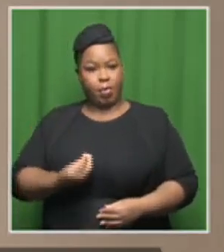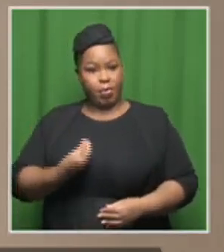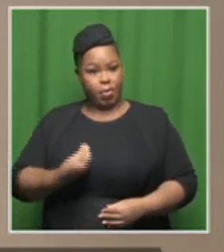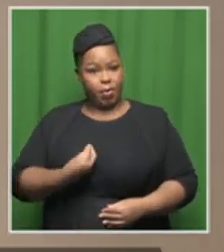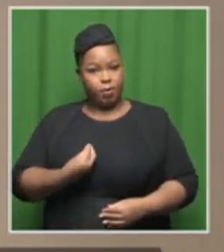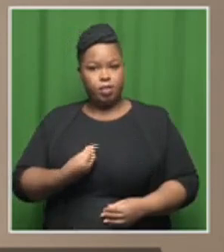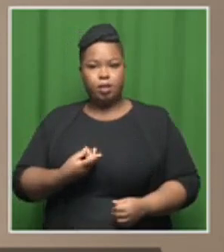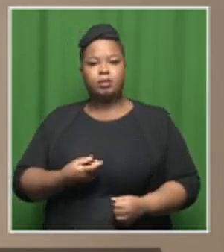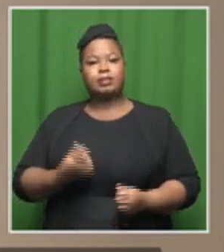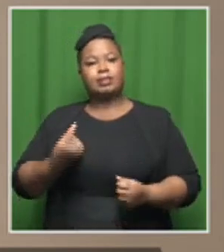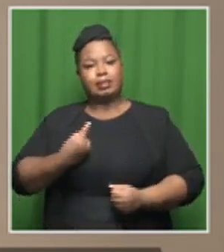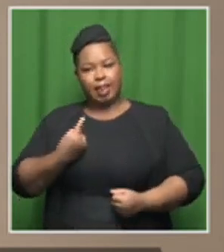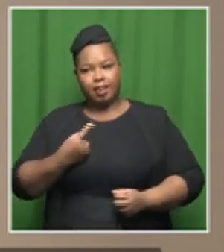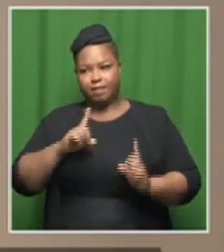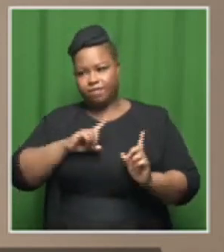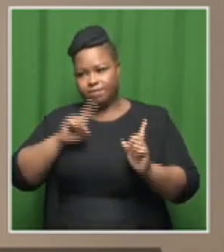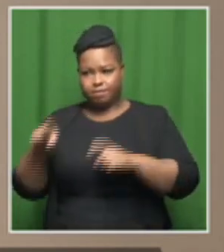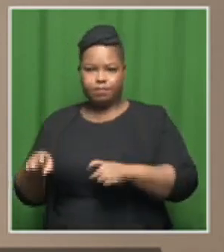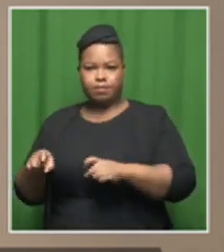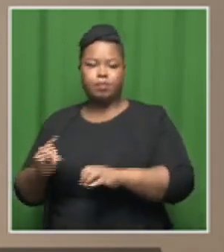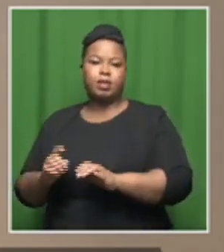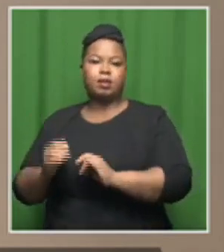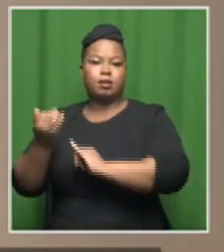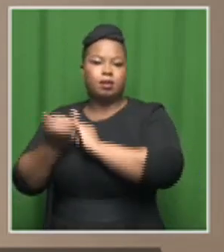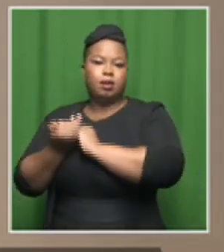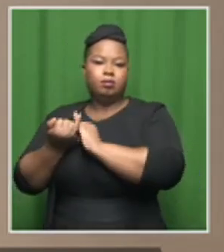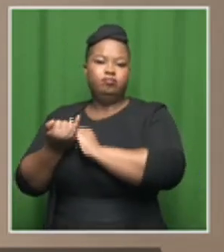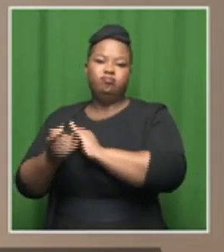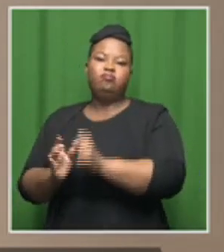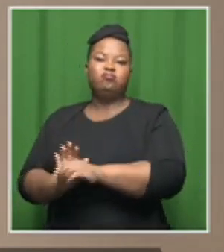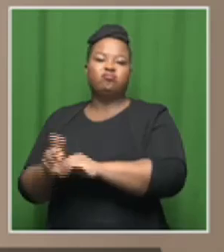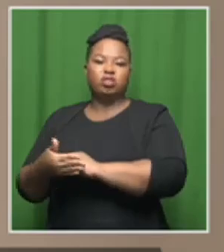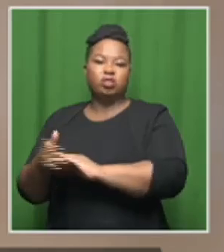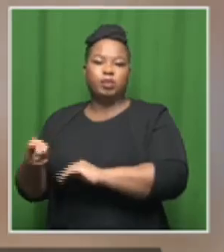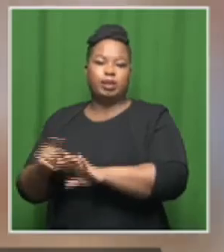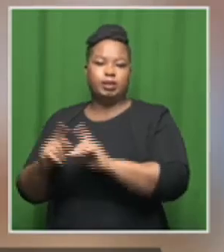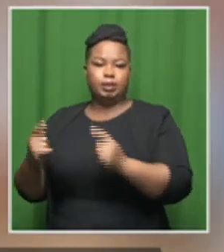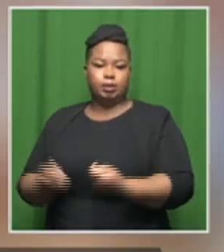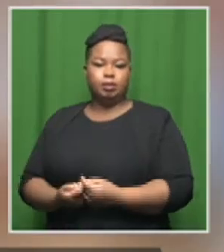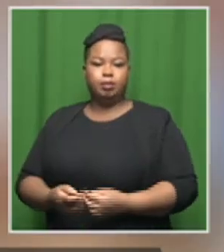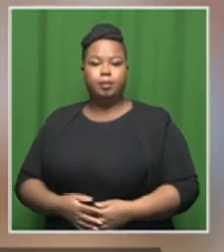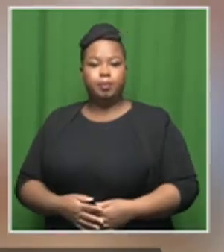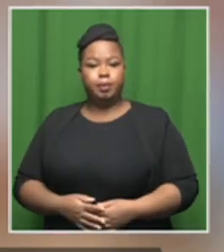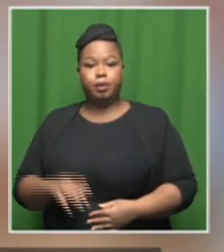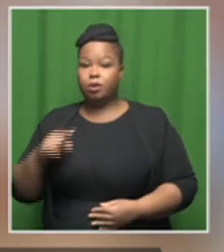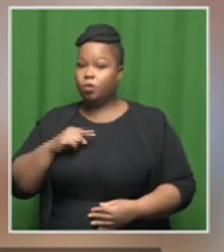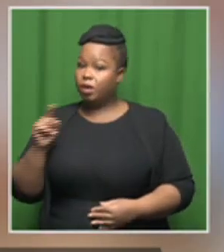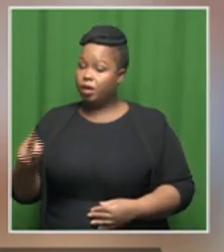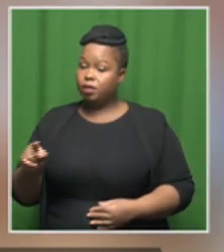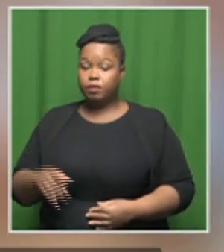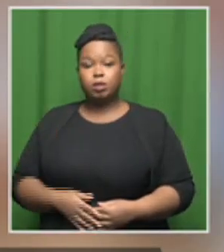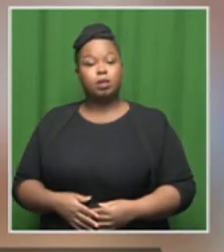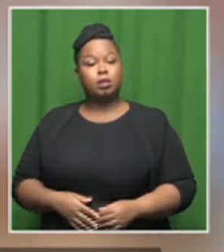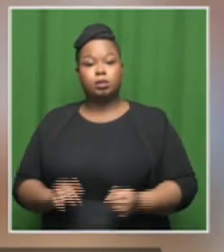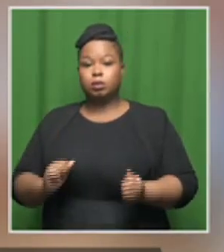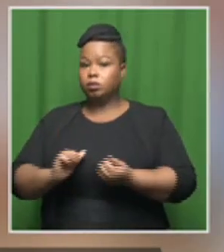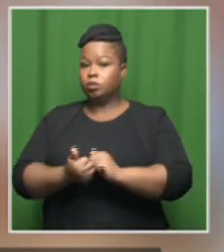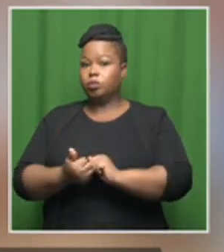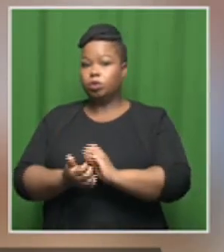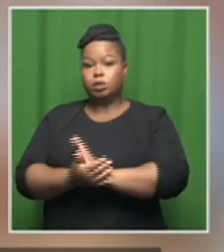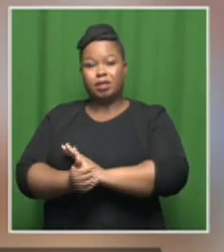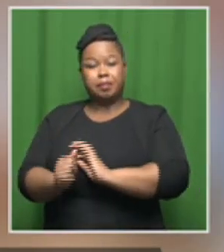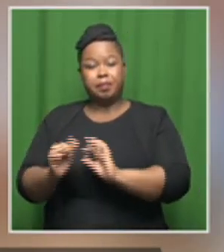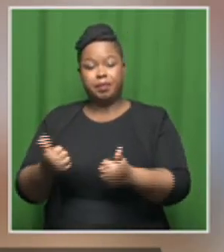match themselves up against the Jamaican team. Like Elize have mentioned, the Jamaicans are such incredible athletes when it comes